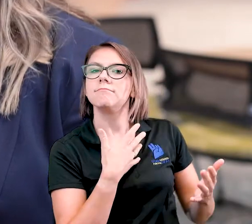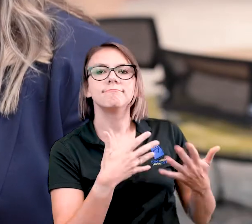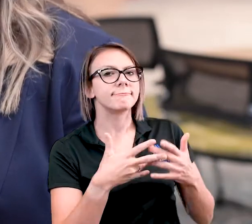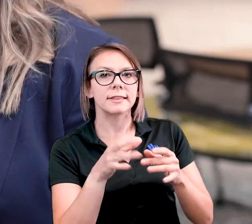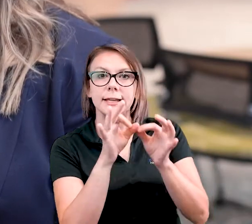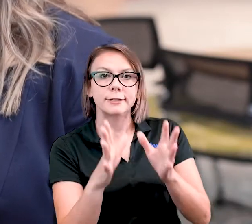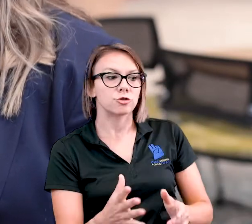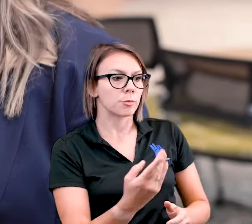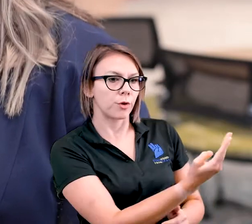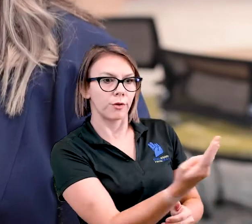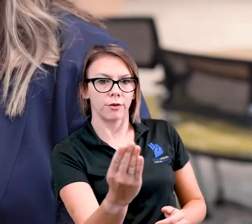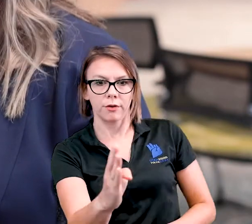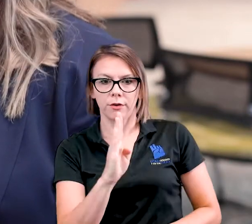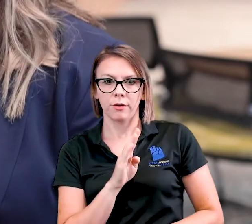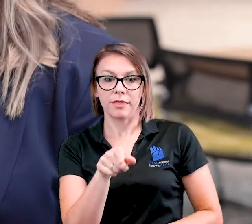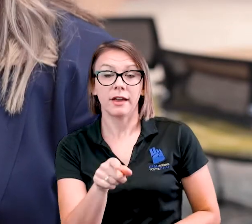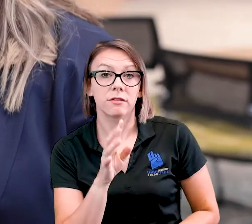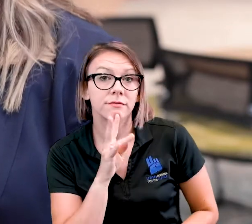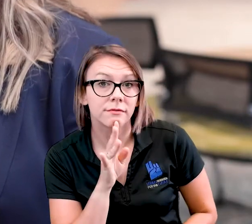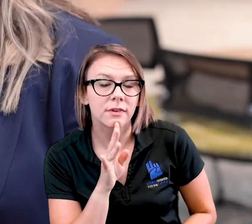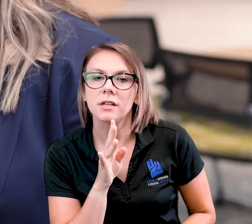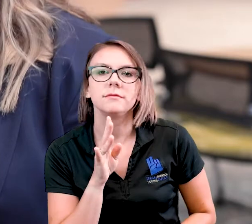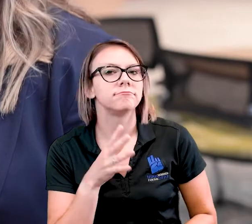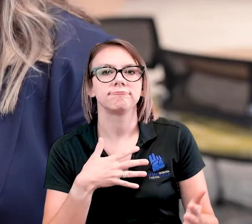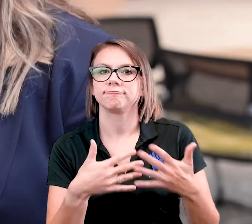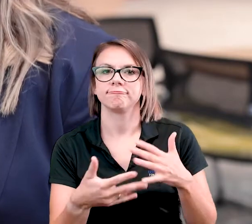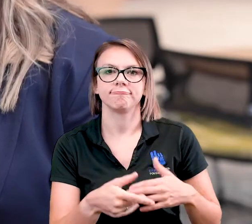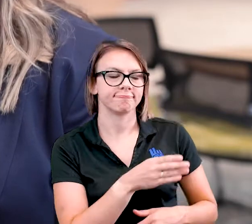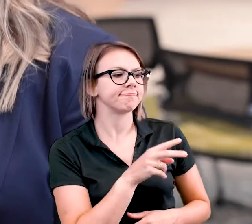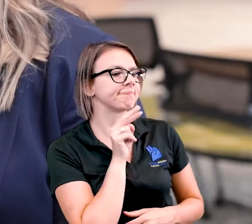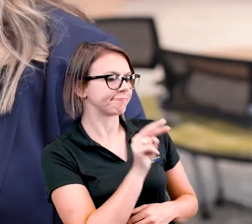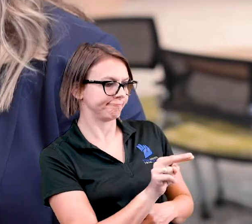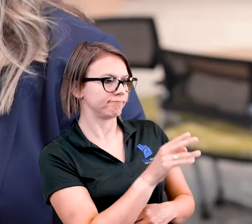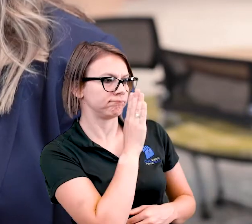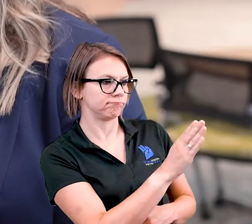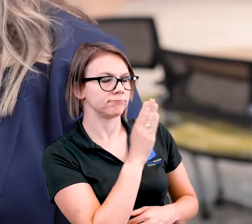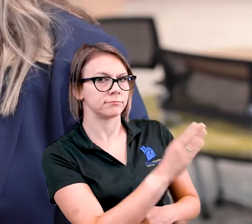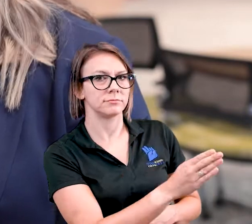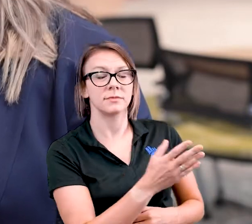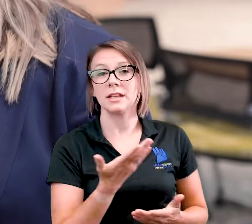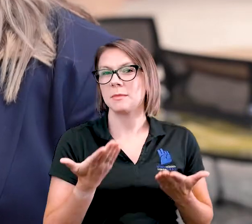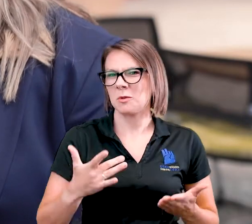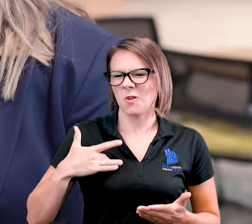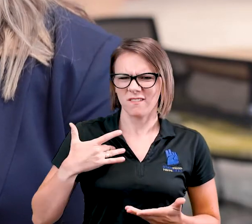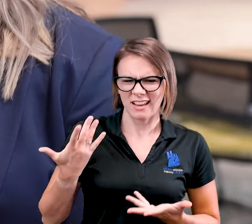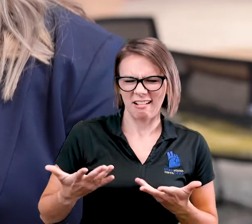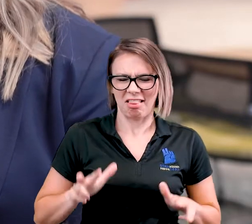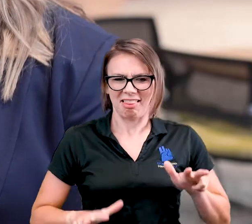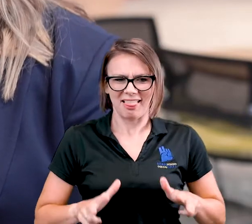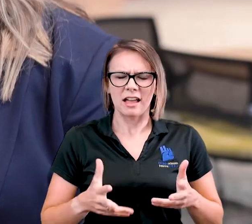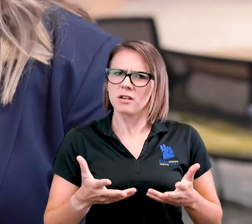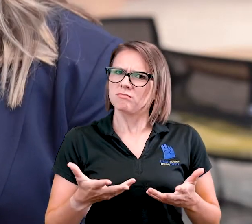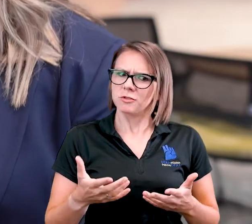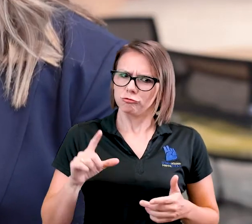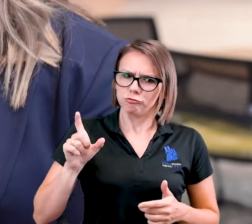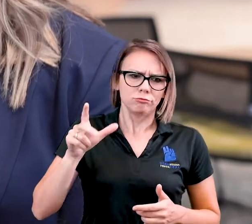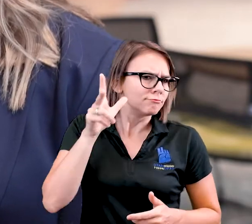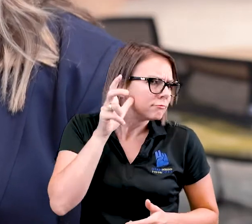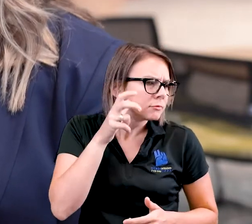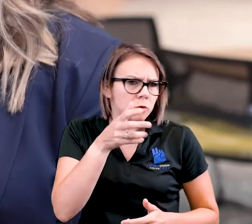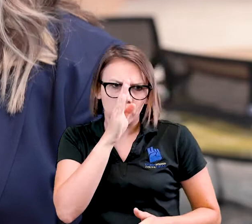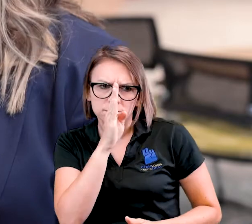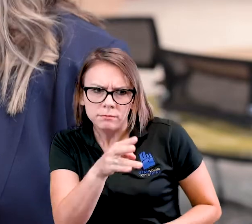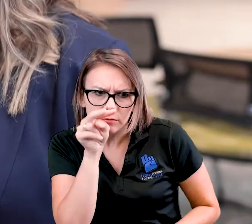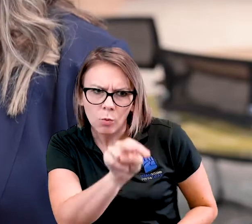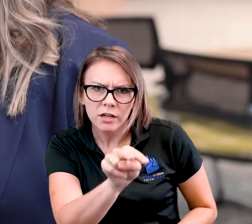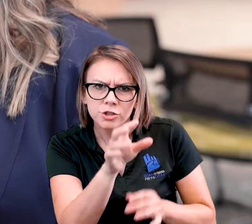regardless of the interpreter who is speaking what the deaf student is trying to communicate. So while it might be natural to look at the interpreter